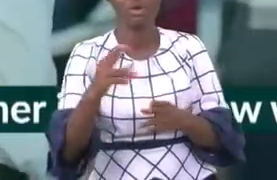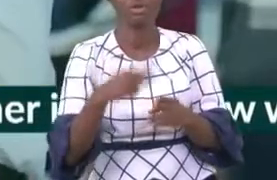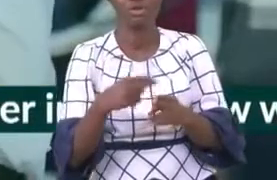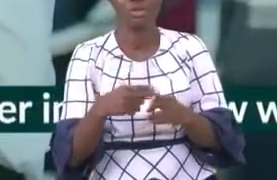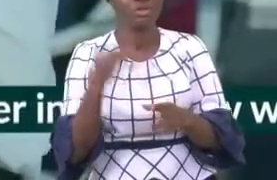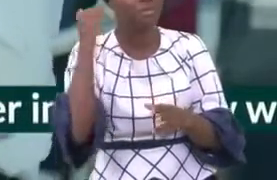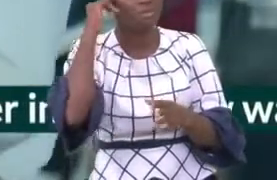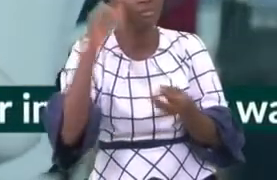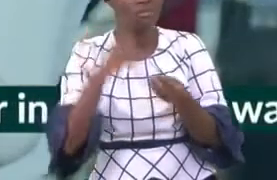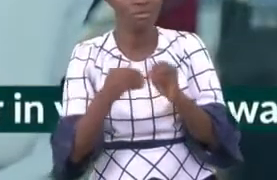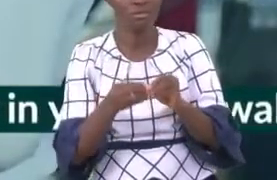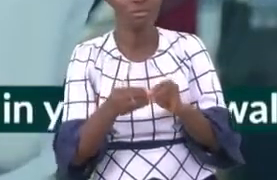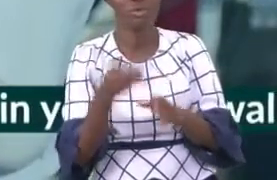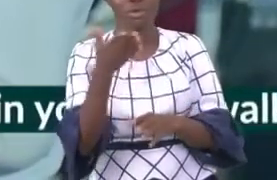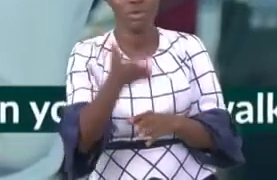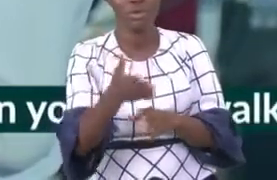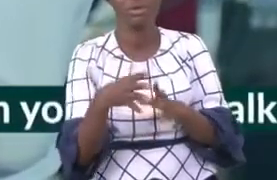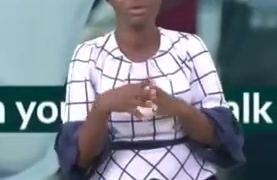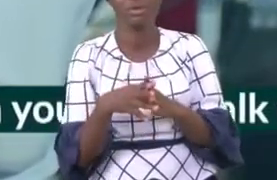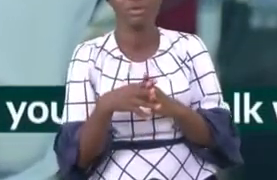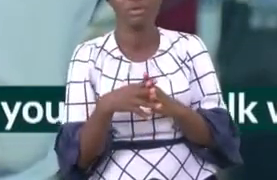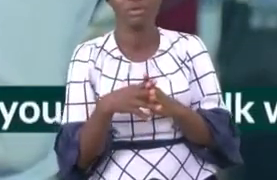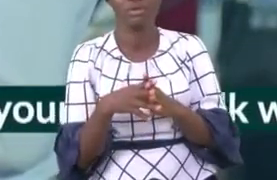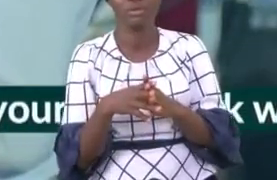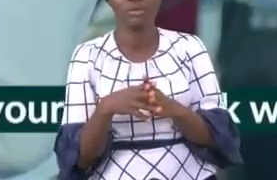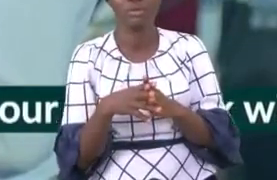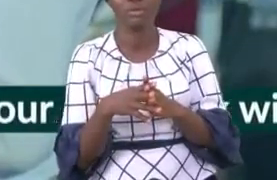Send all this information via SMS.